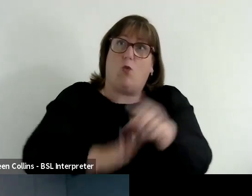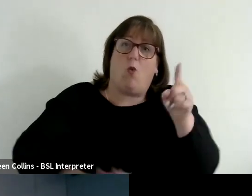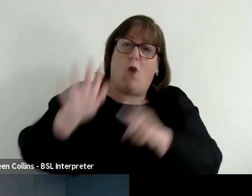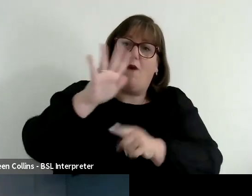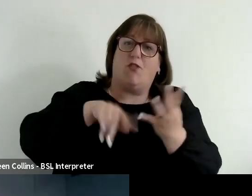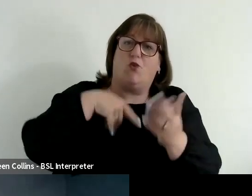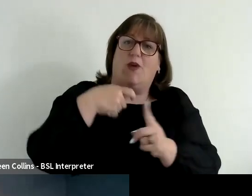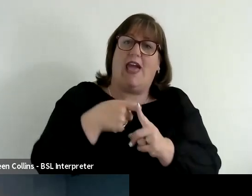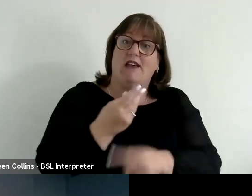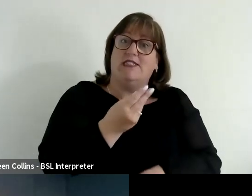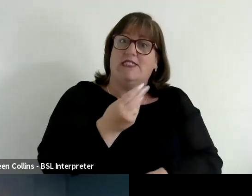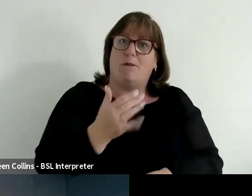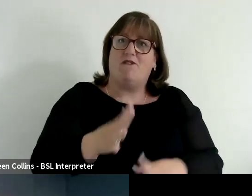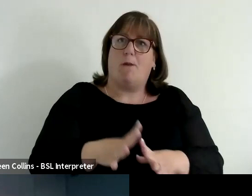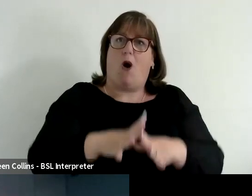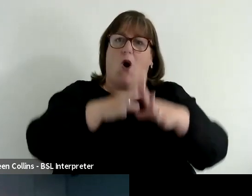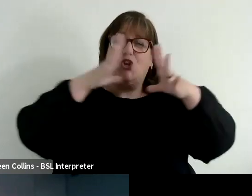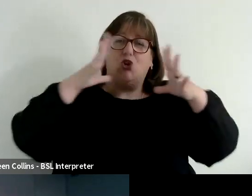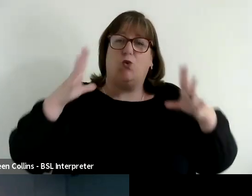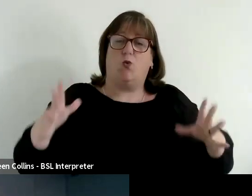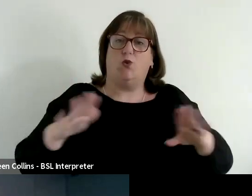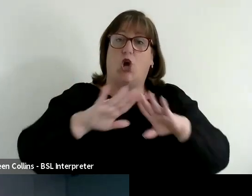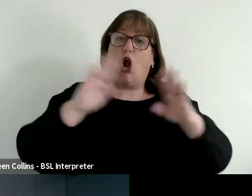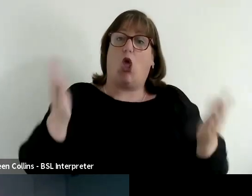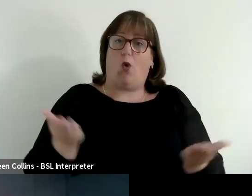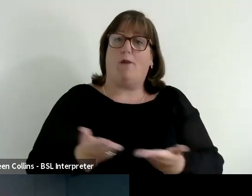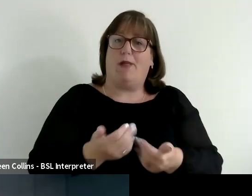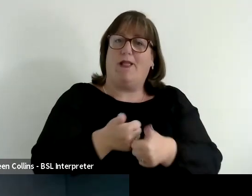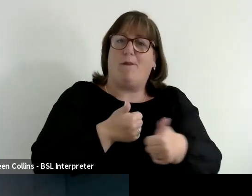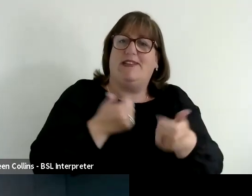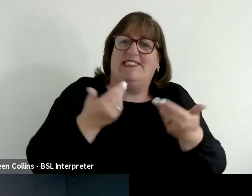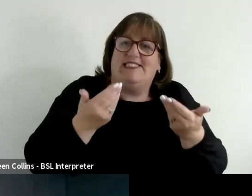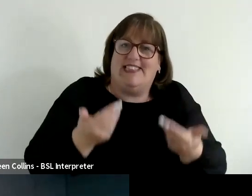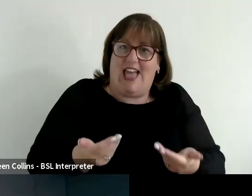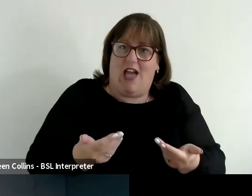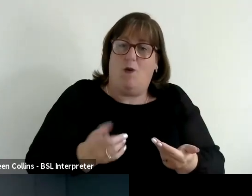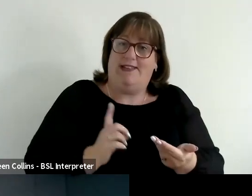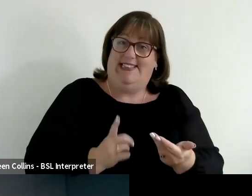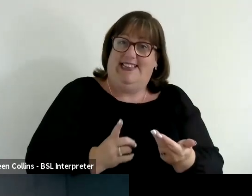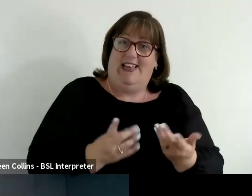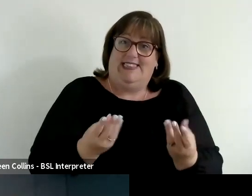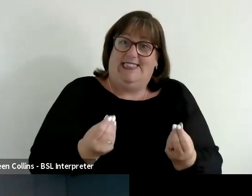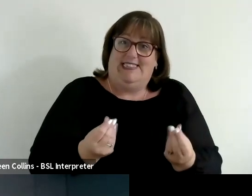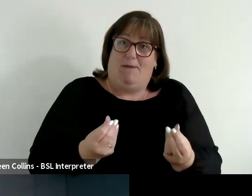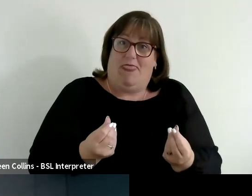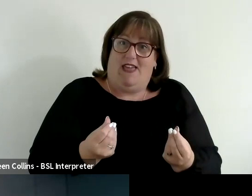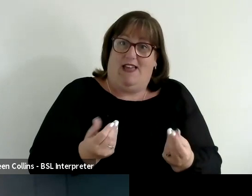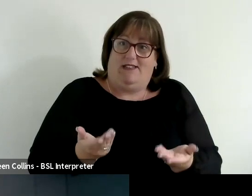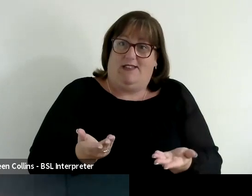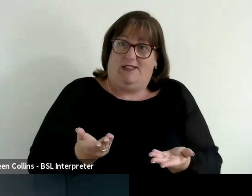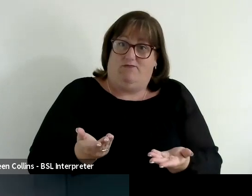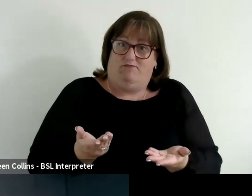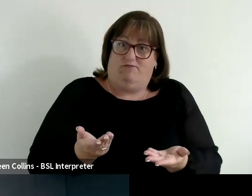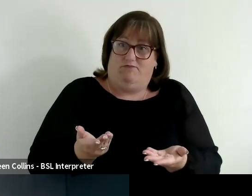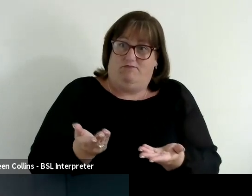huge global production companies, but that's something that it's in government statute. We